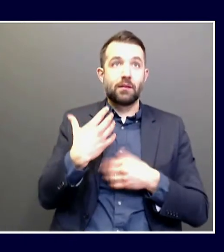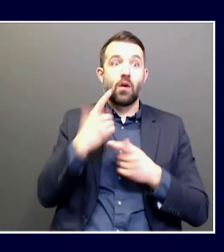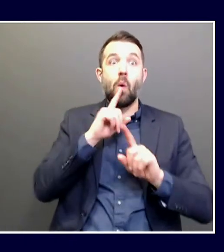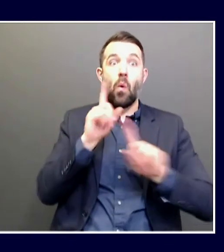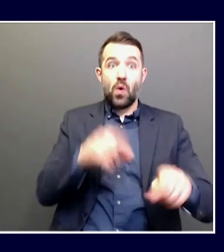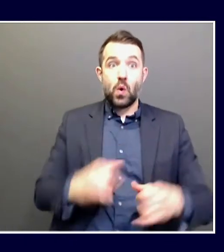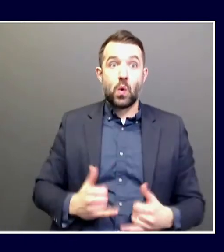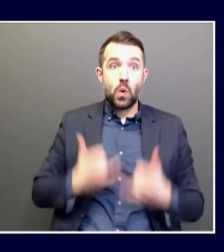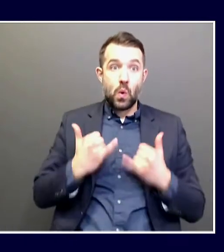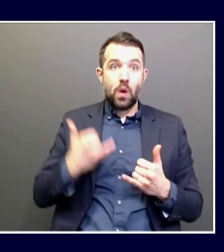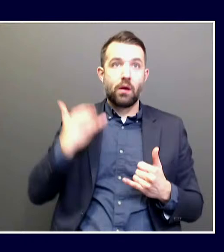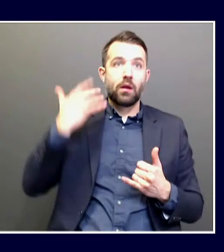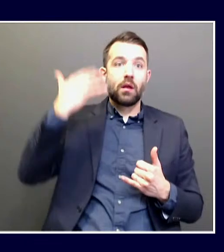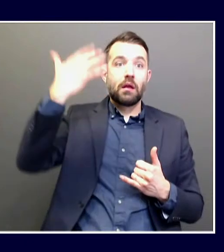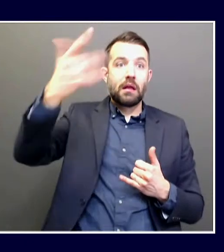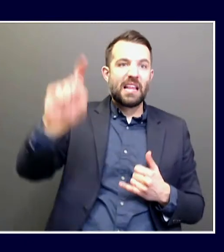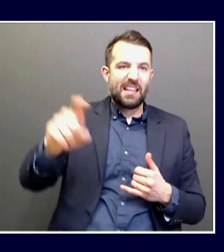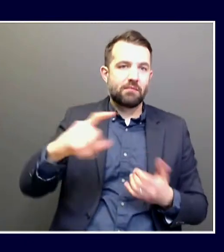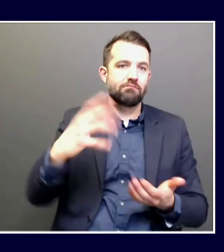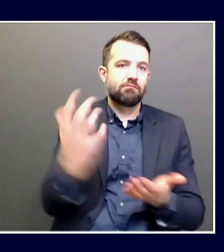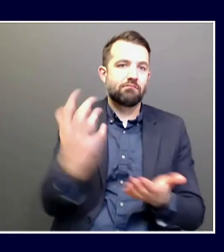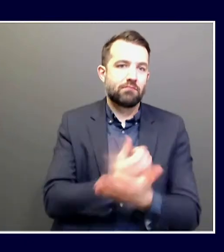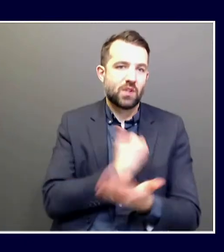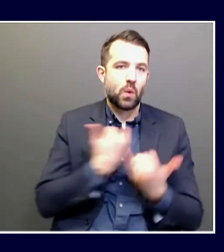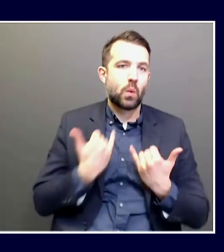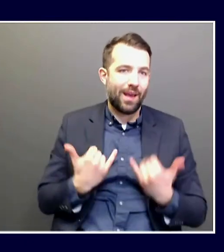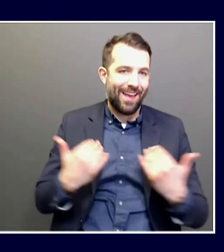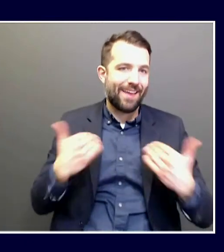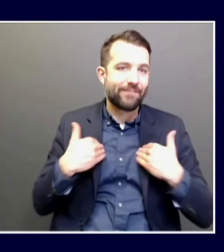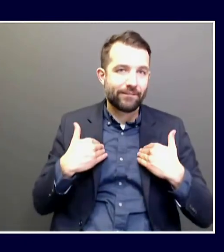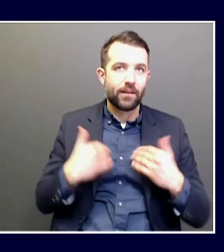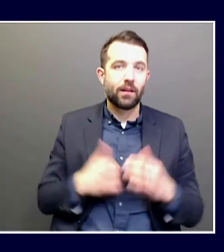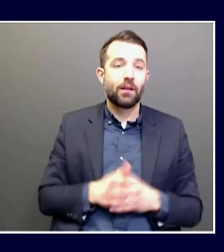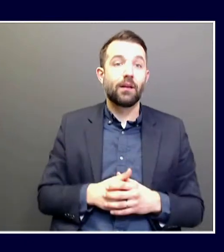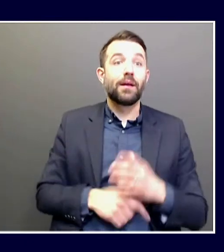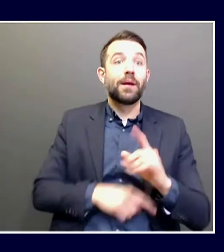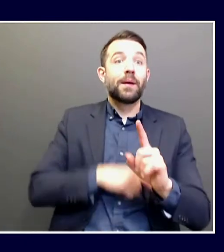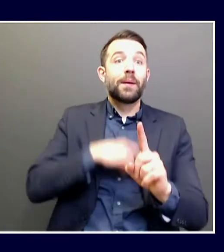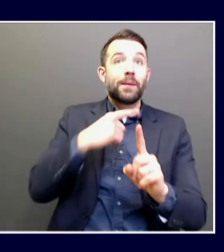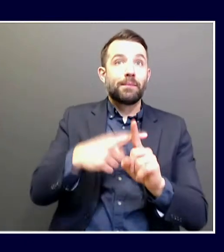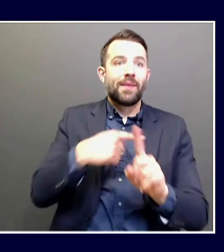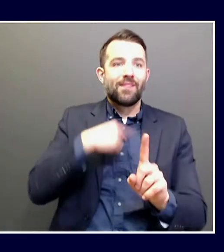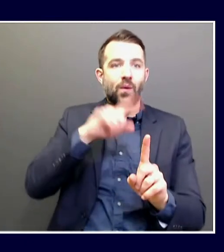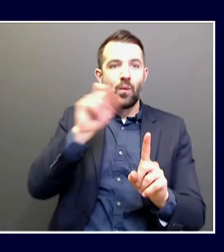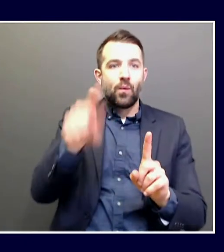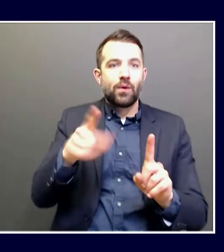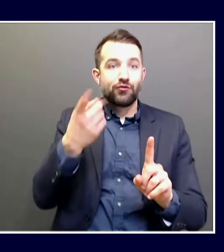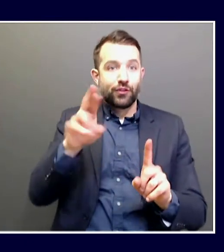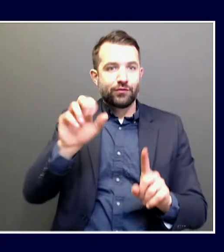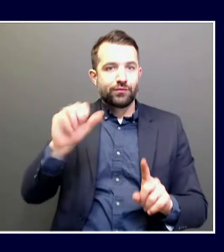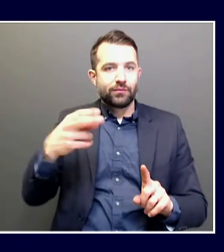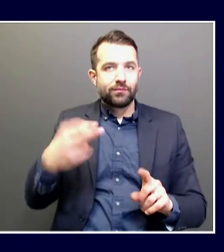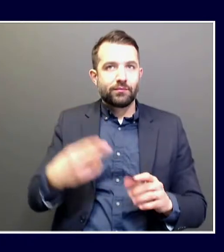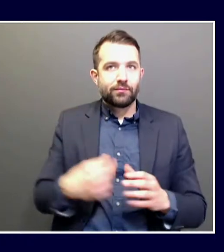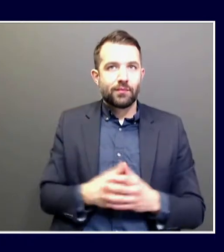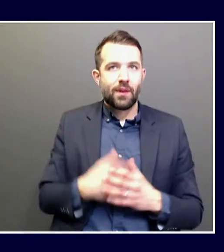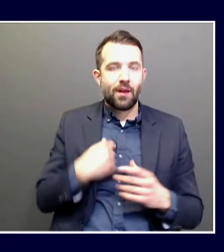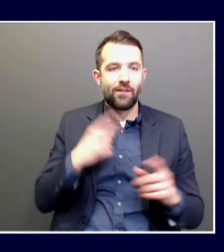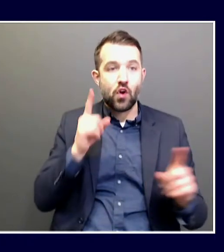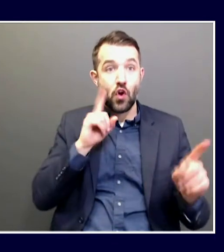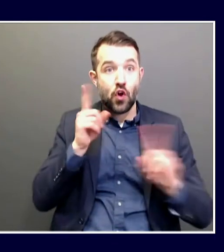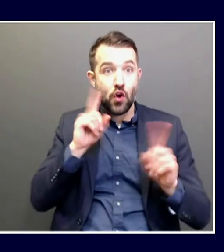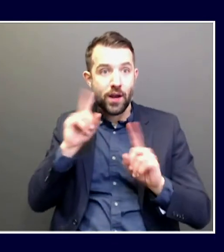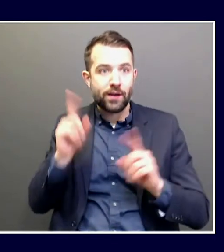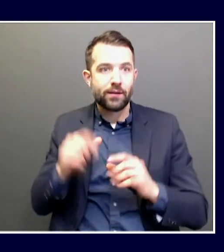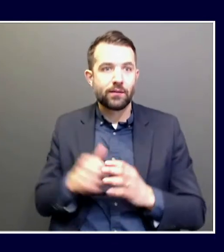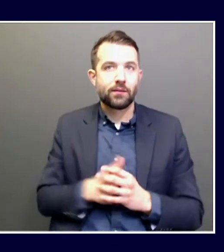I believe this is for Dr. Shah. This is a viewer question, Dr. Shah. We've heard a lot about the benefits of getting vaccinated, even if you